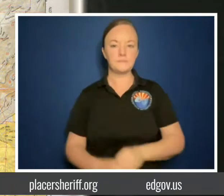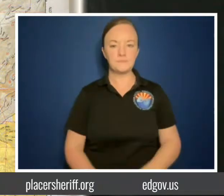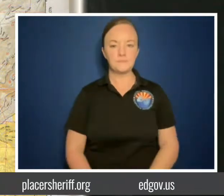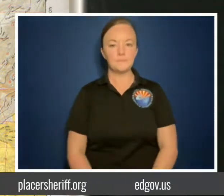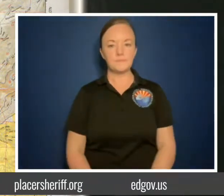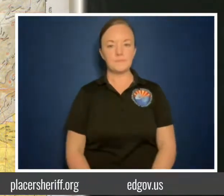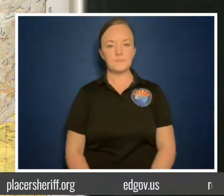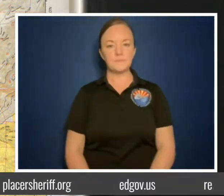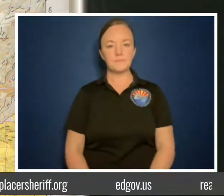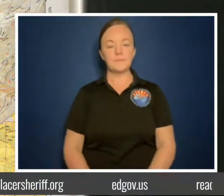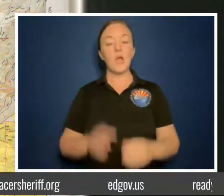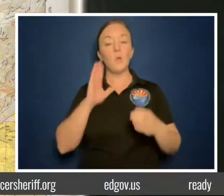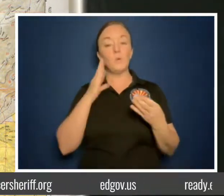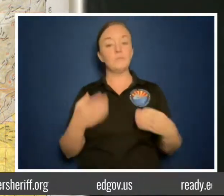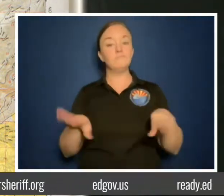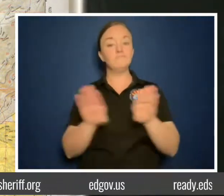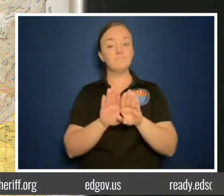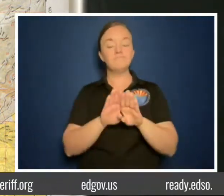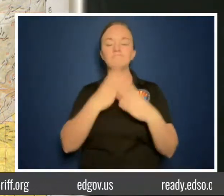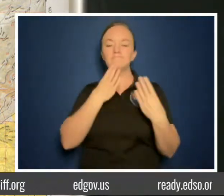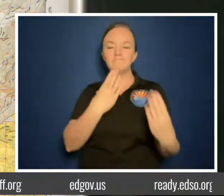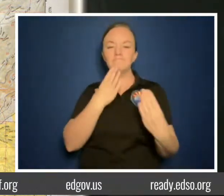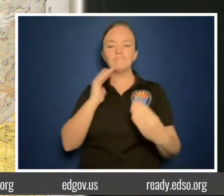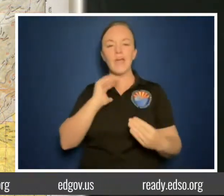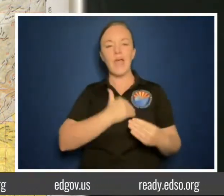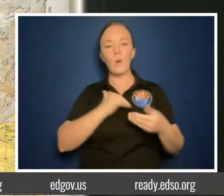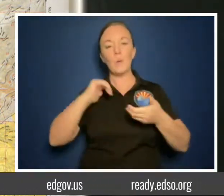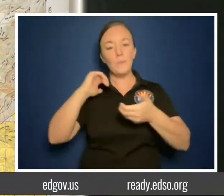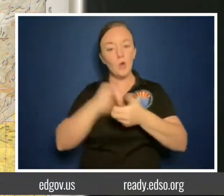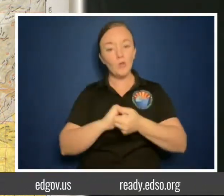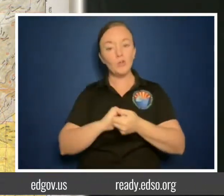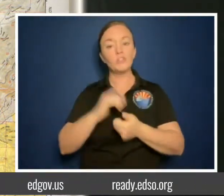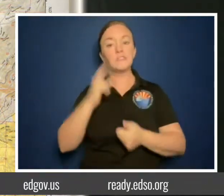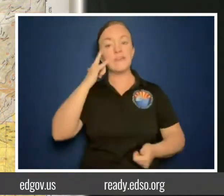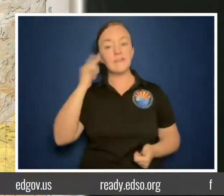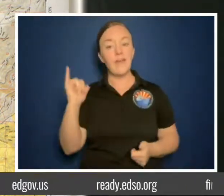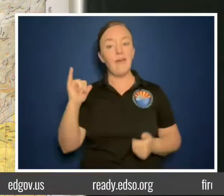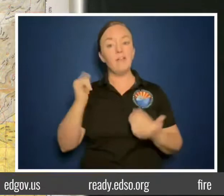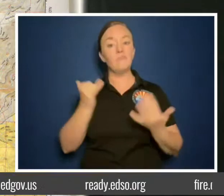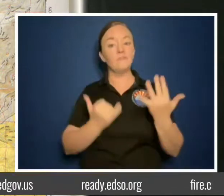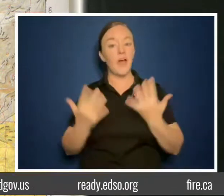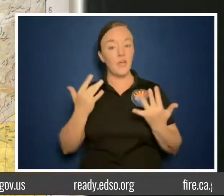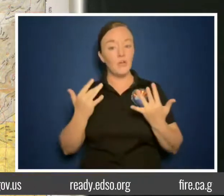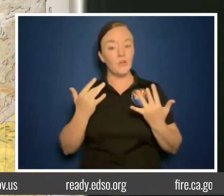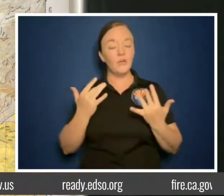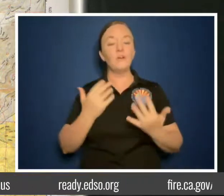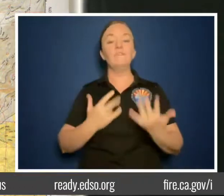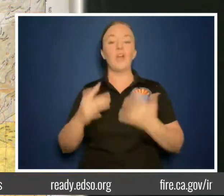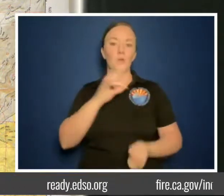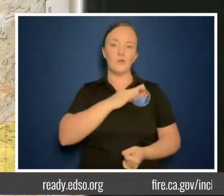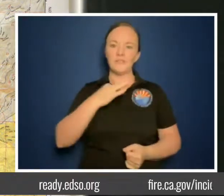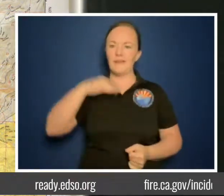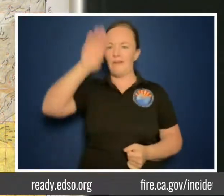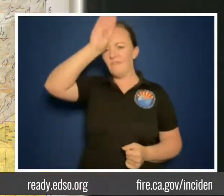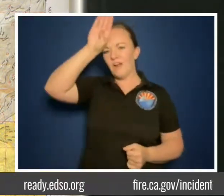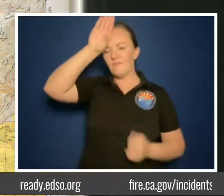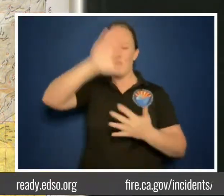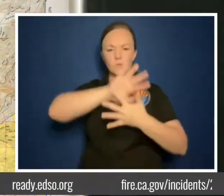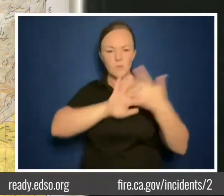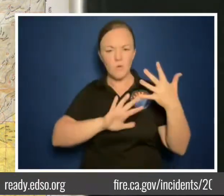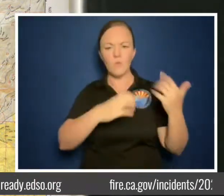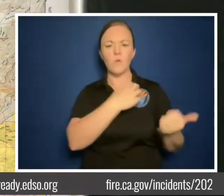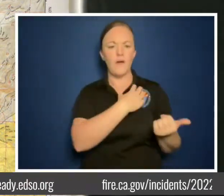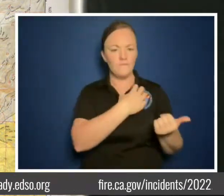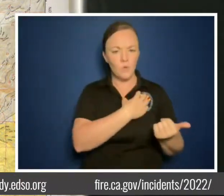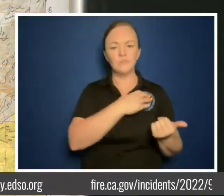like to close with thanking our partners in CAL FIRE, fire personnel in general, and law enforcement, and the community for